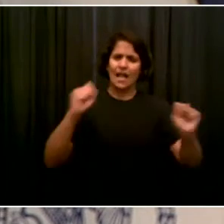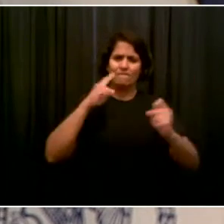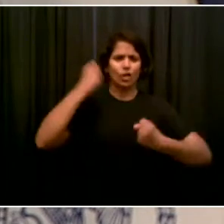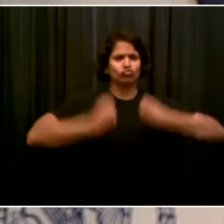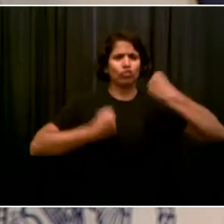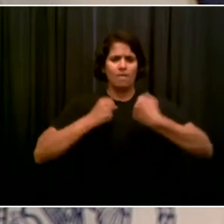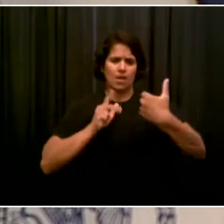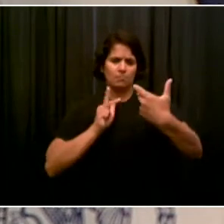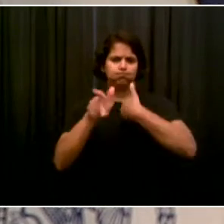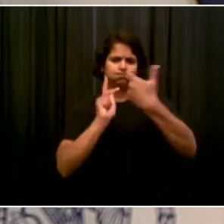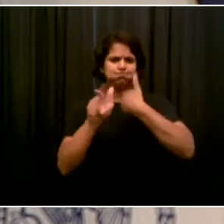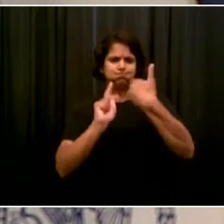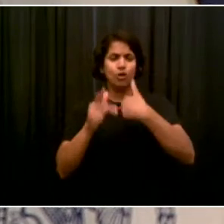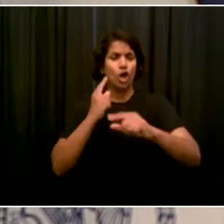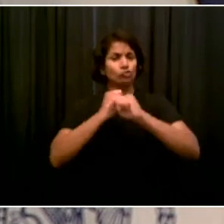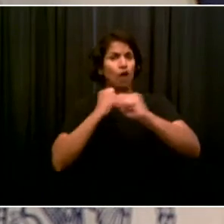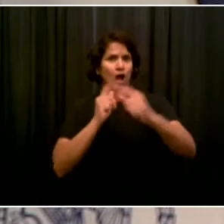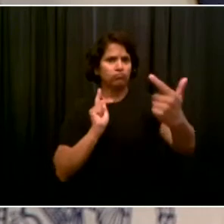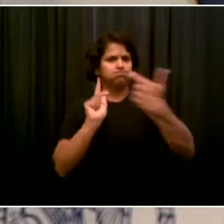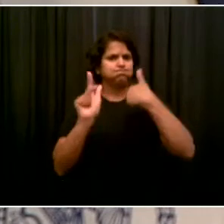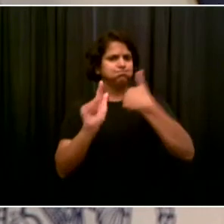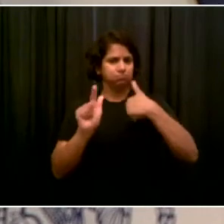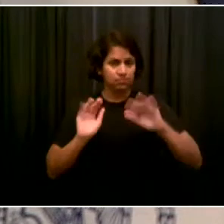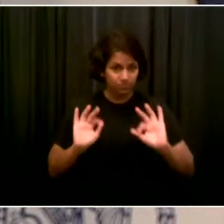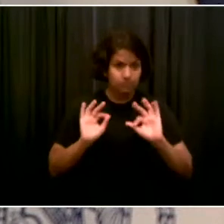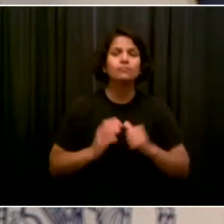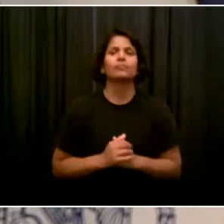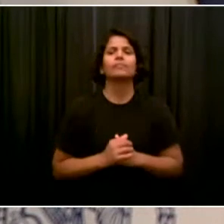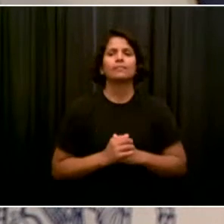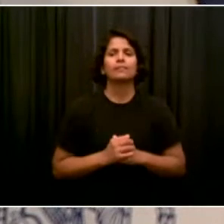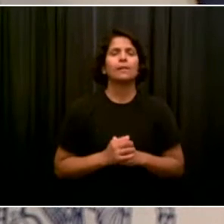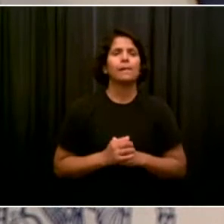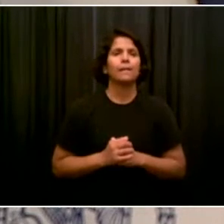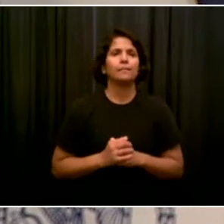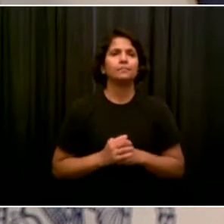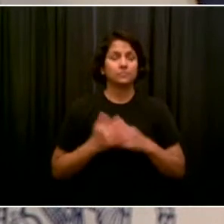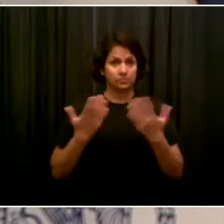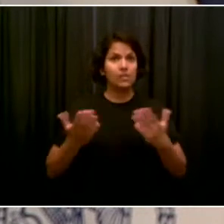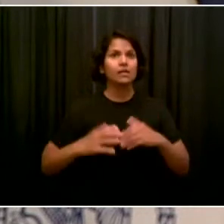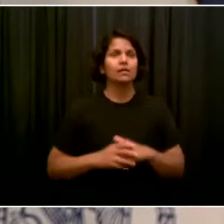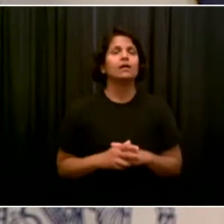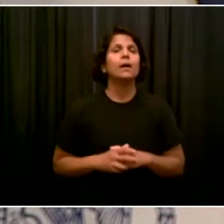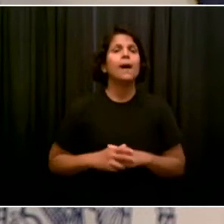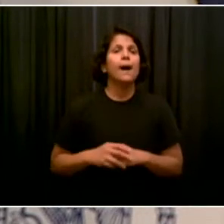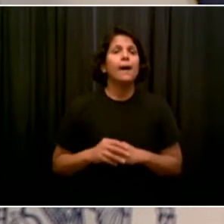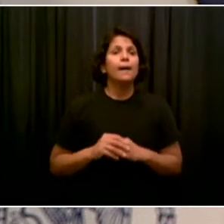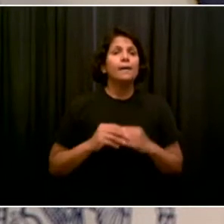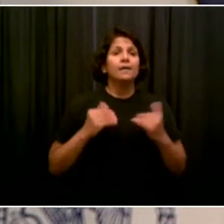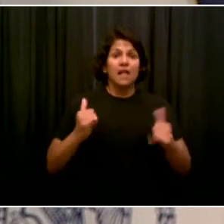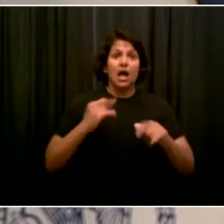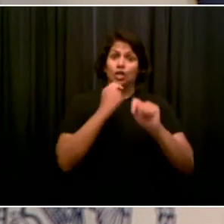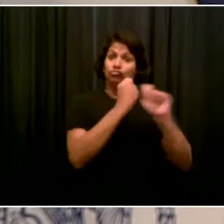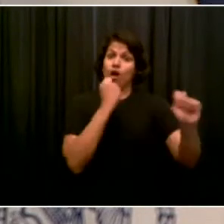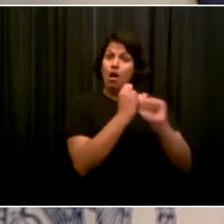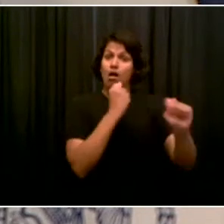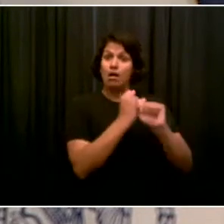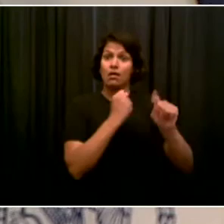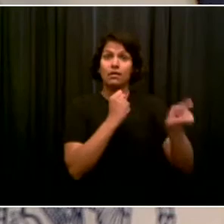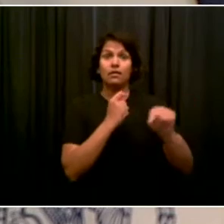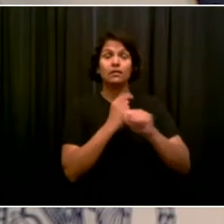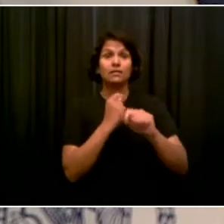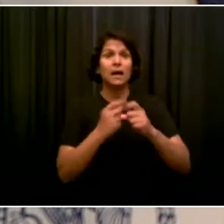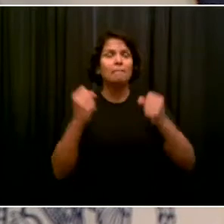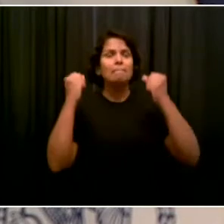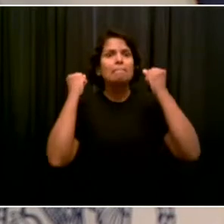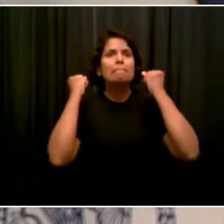turn away from the massive trucks that too often have caused problems, not just for the BQE,